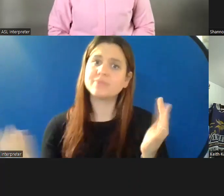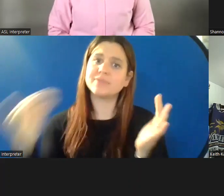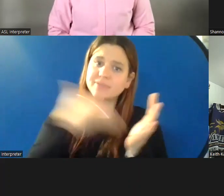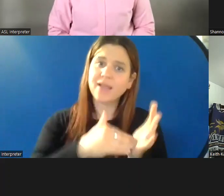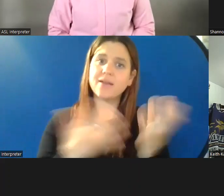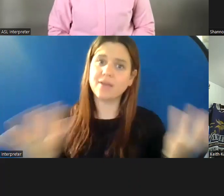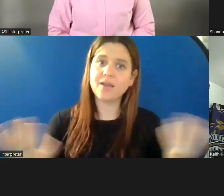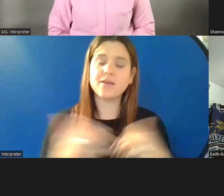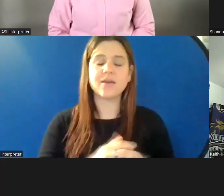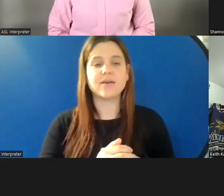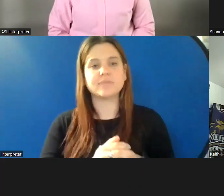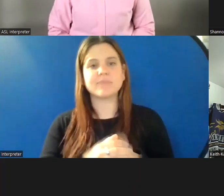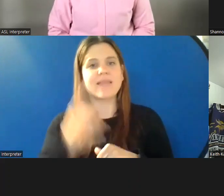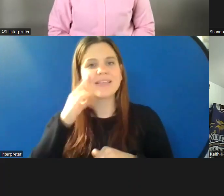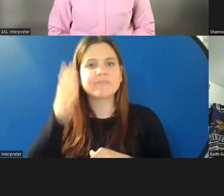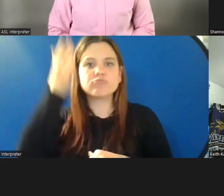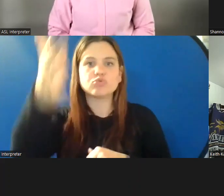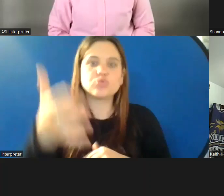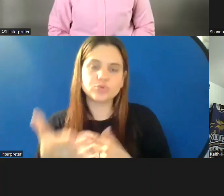arguments,